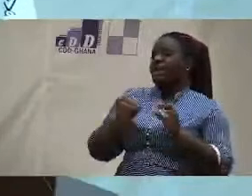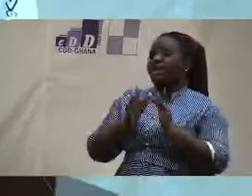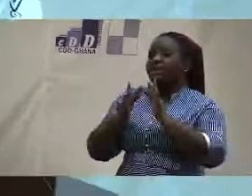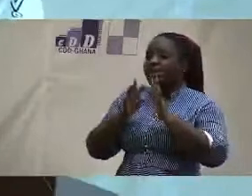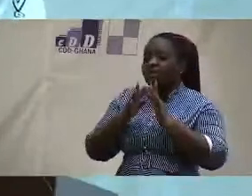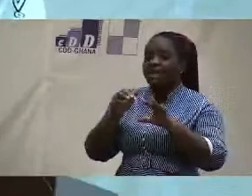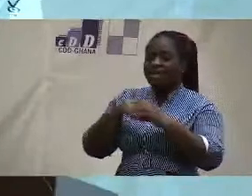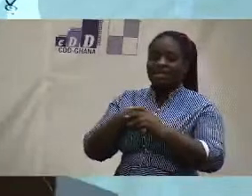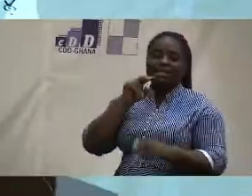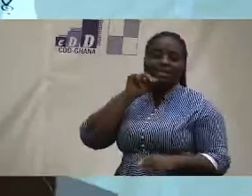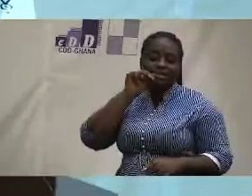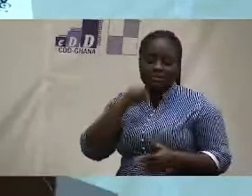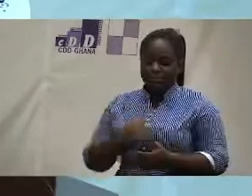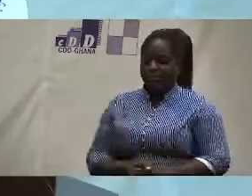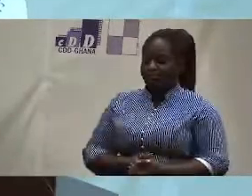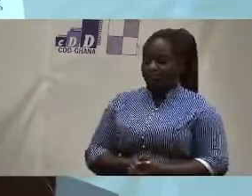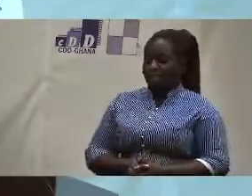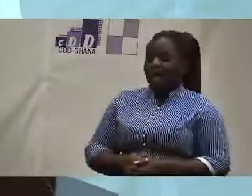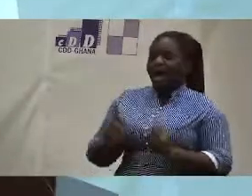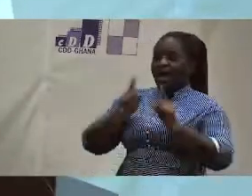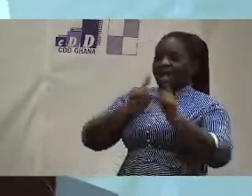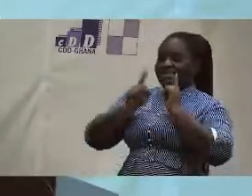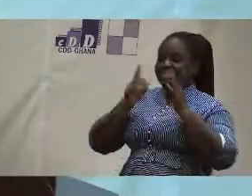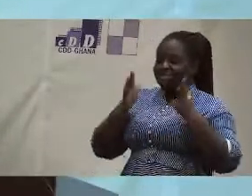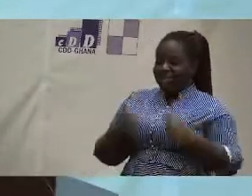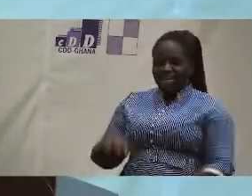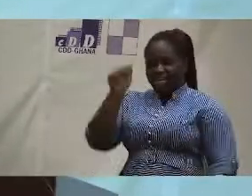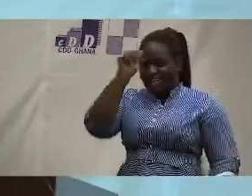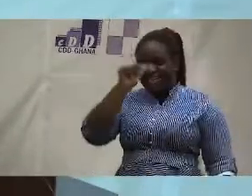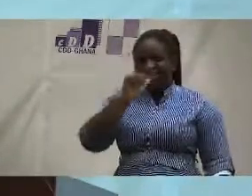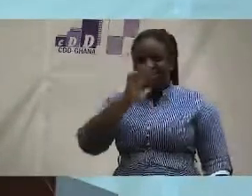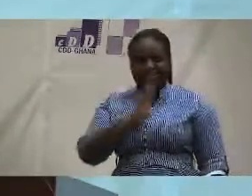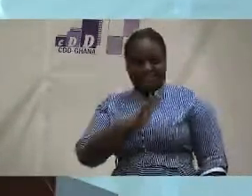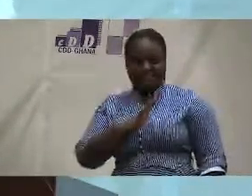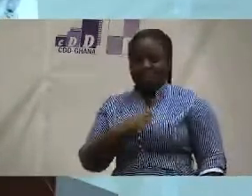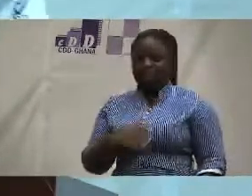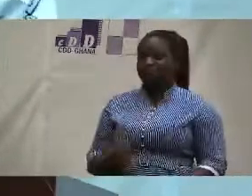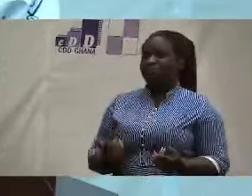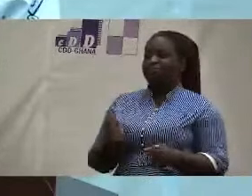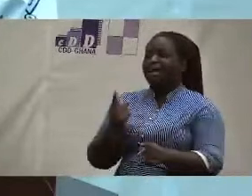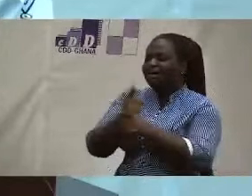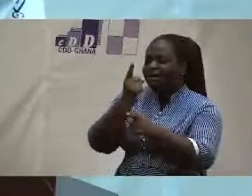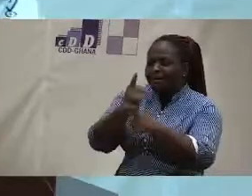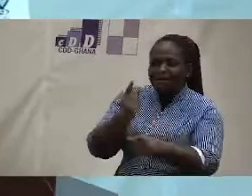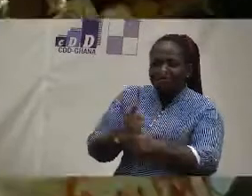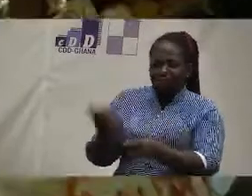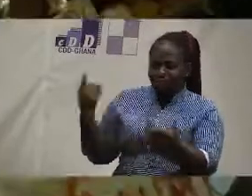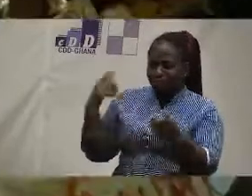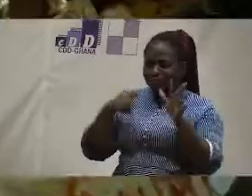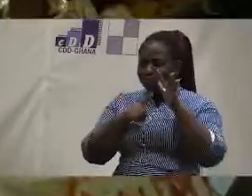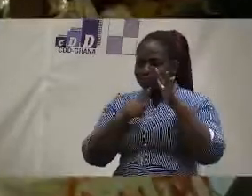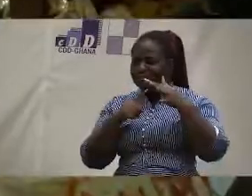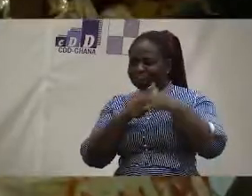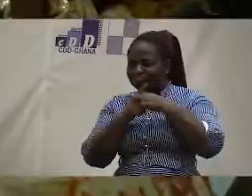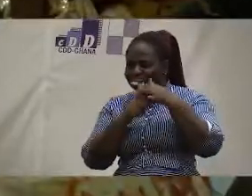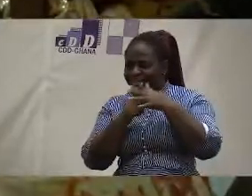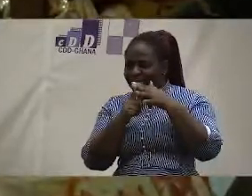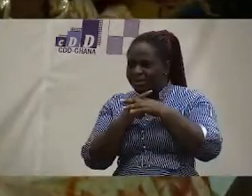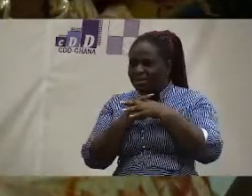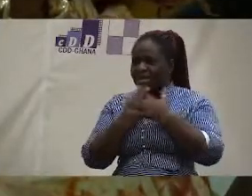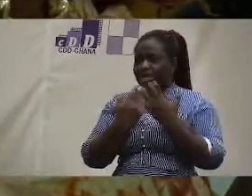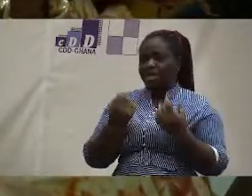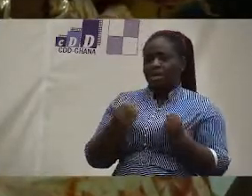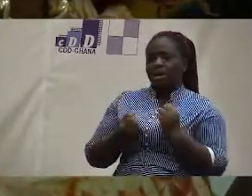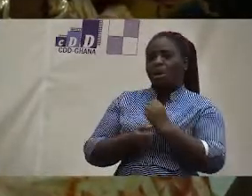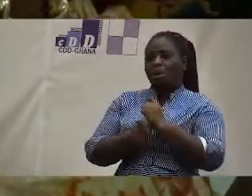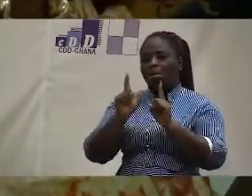Nigeria. Our speaker, ladies and gentlemen, regularly appears in international and local media as an